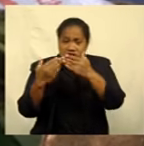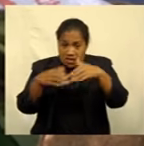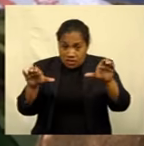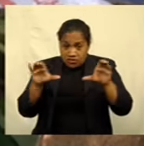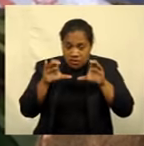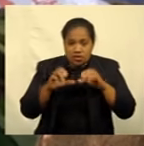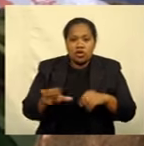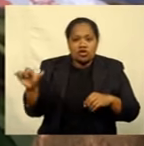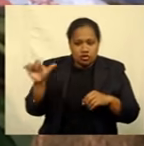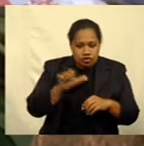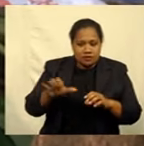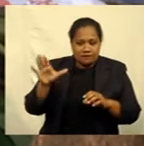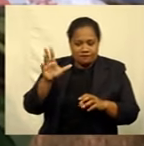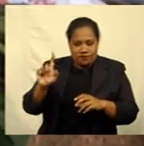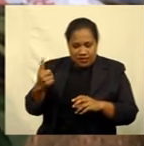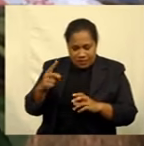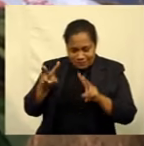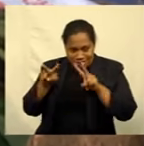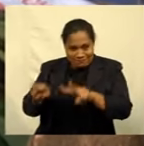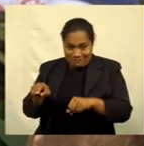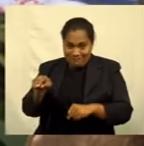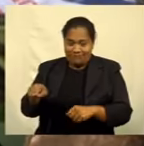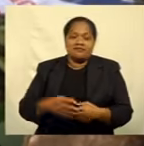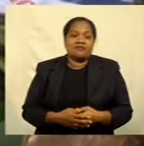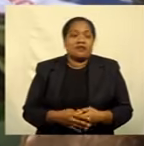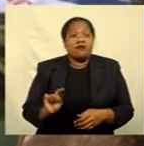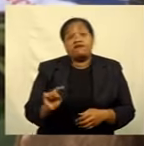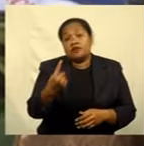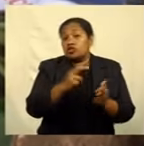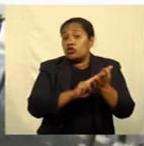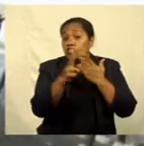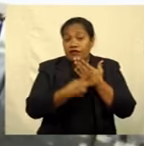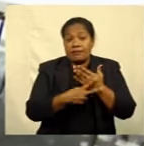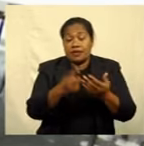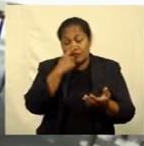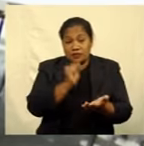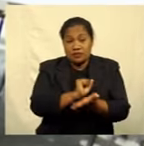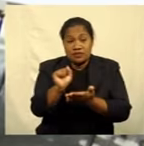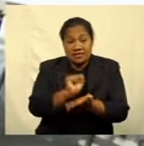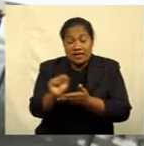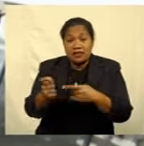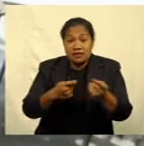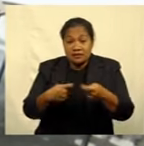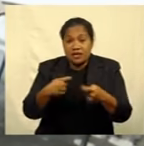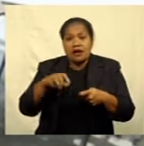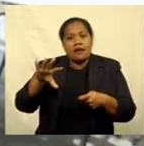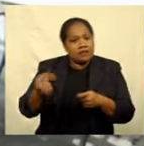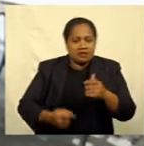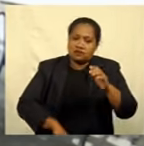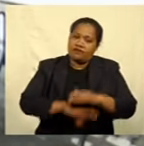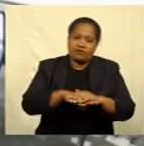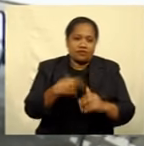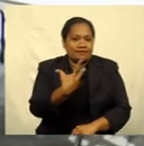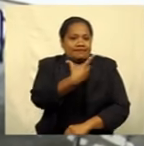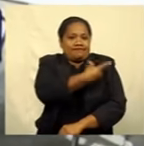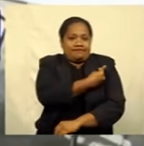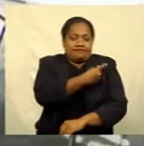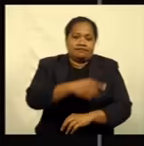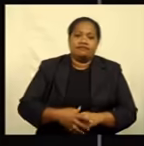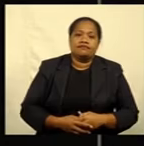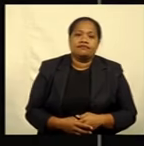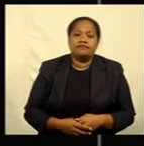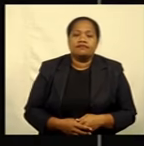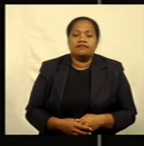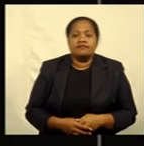that. From 1st November, these market vendors also need to be fully vaccinated. Pranita Prakash, FBC